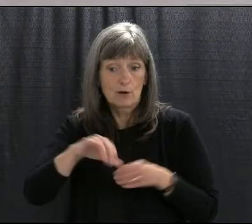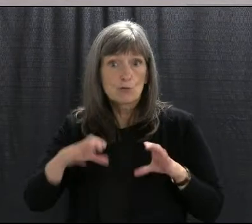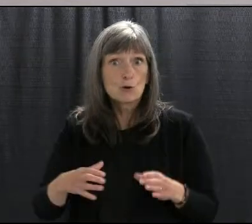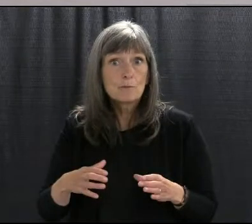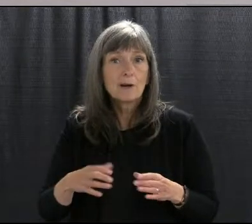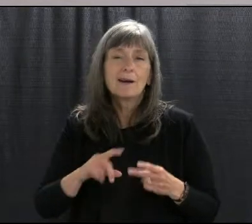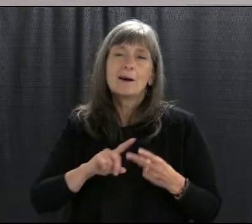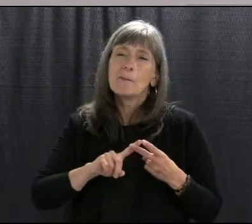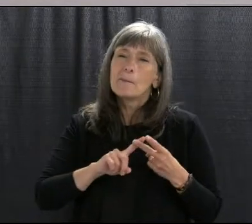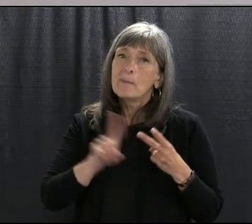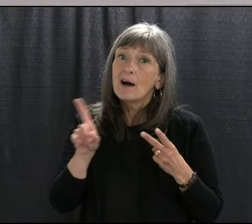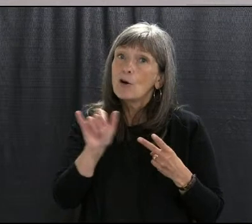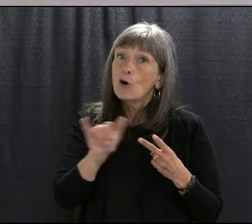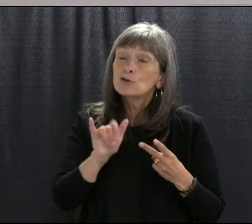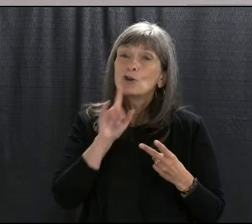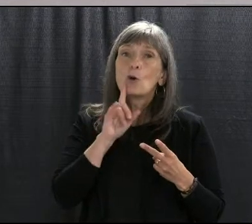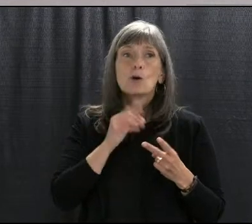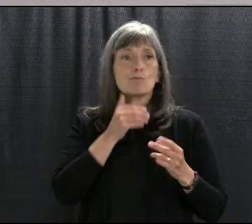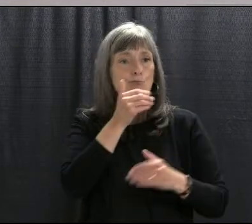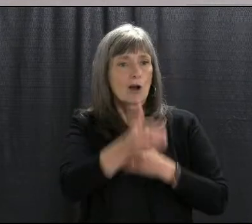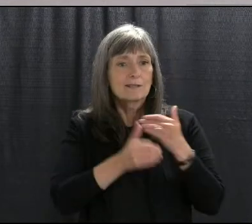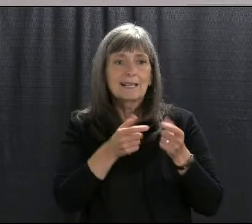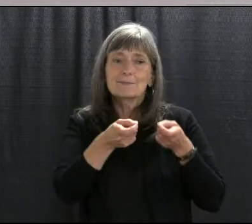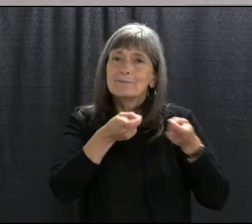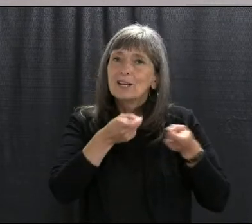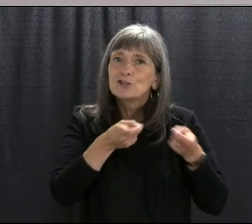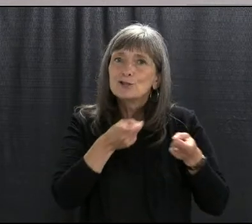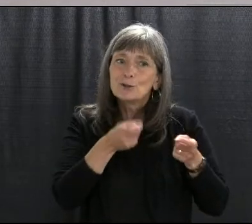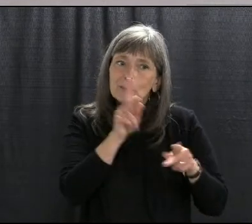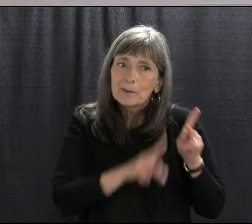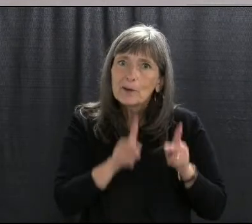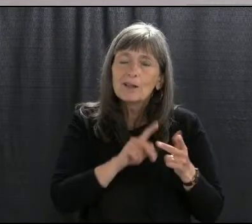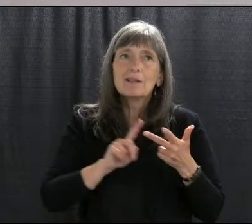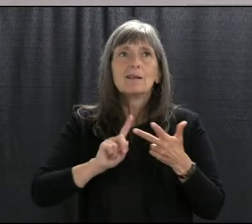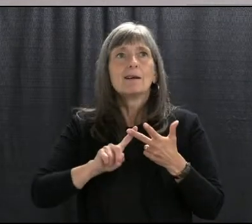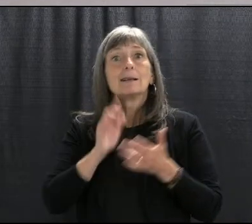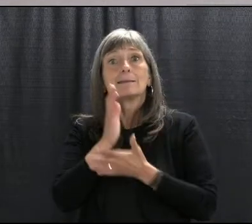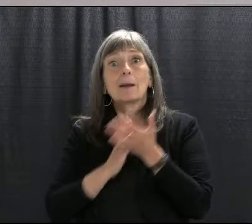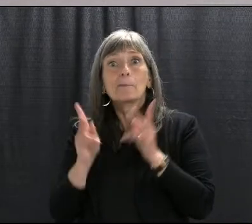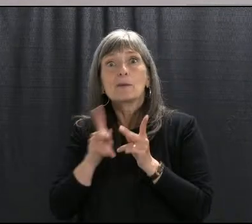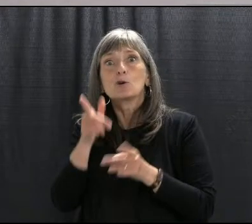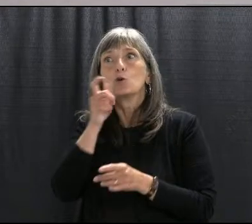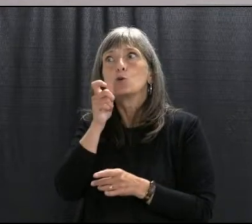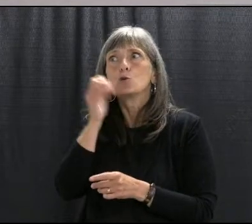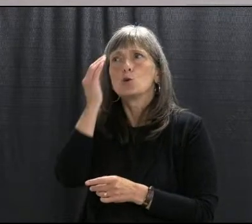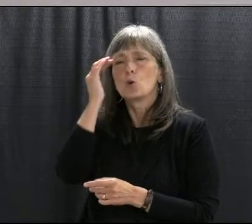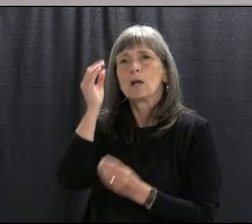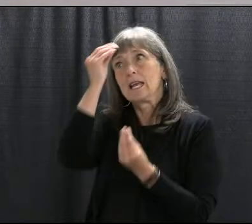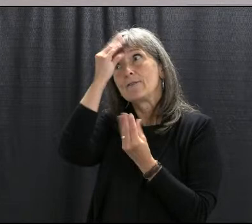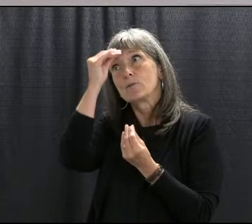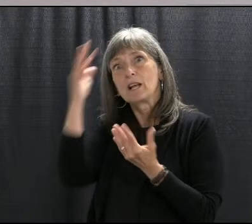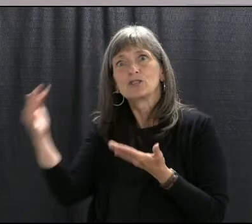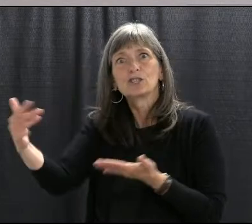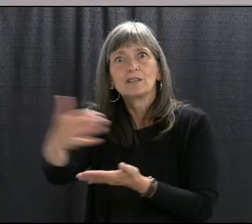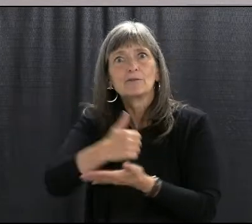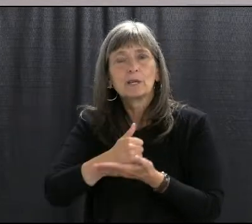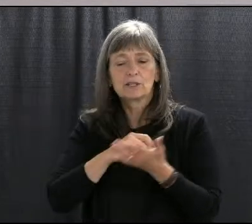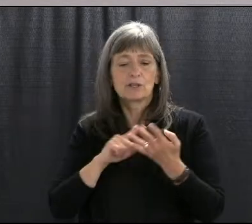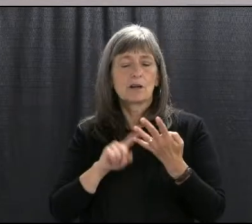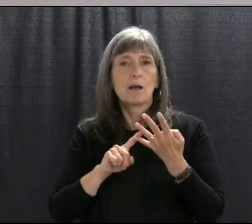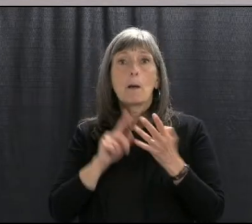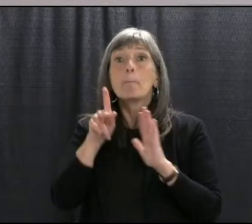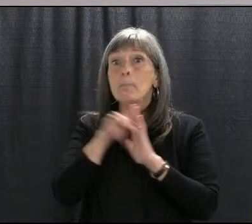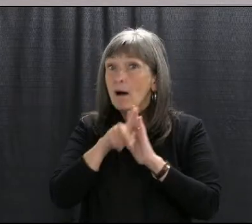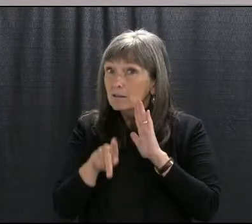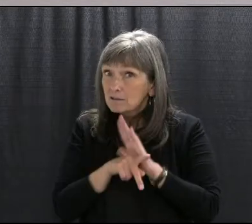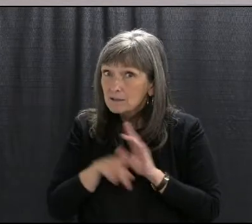process improvement individuals, people who are versed in implementation, data analysis, policy and planning.